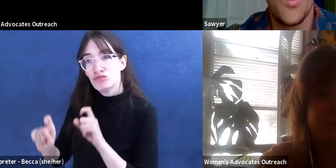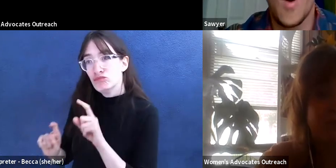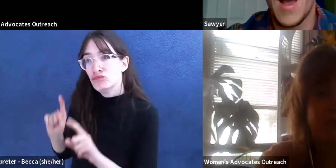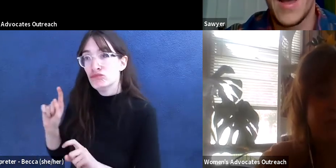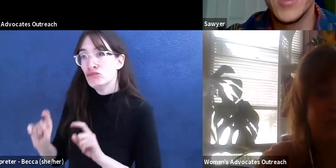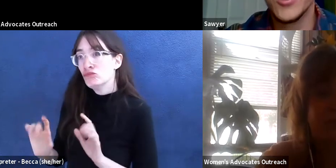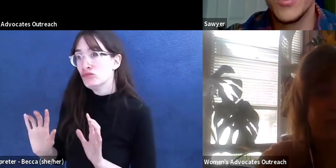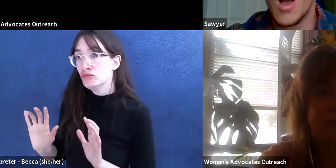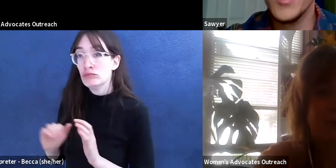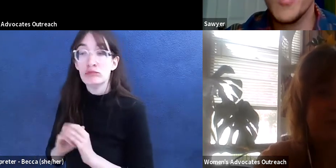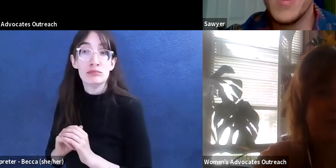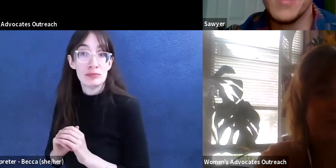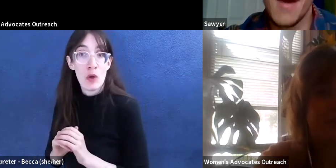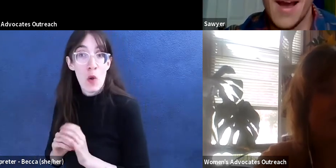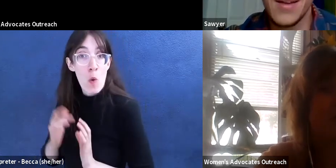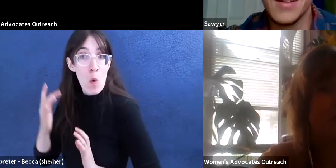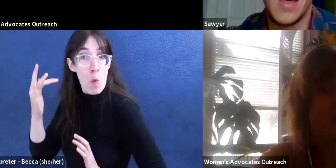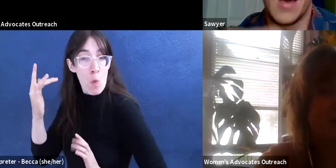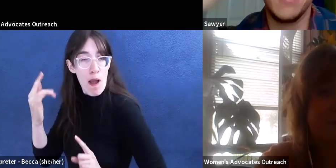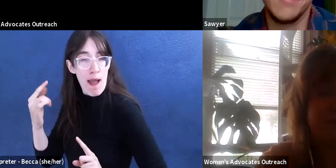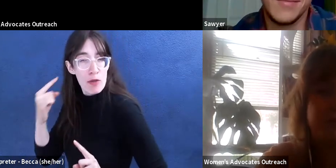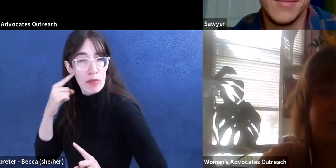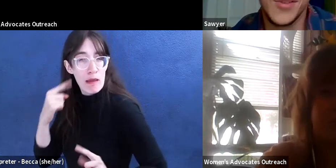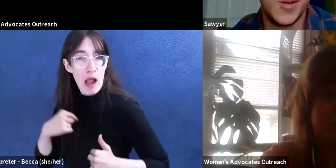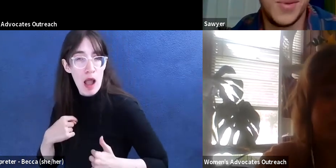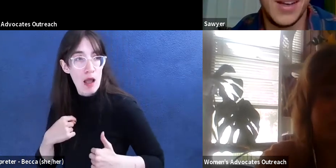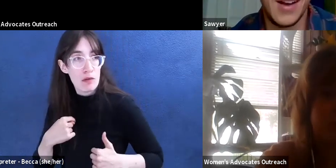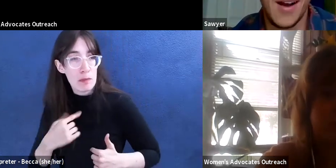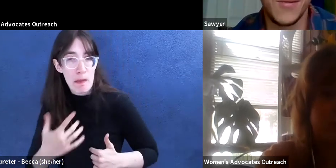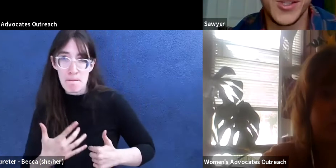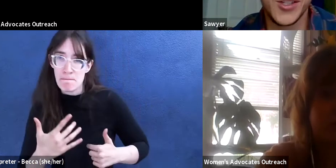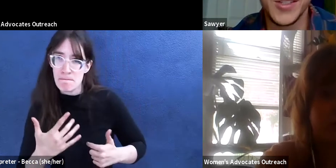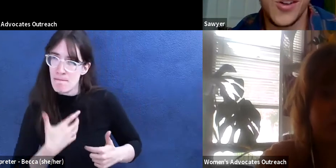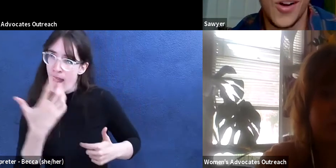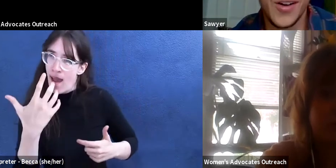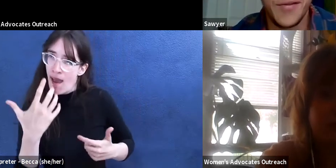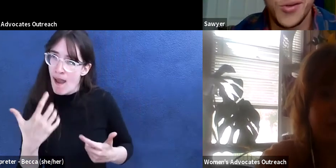Yeah, that's a great question. Thank you for asking that. And I'm glad that she felt like she could